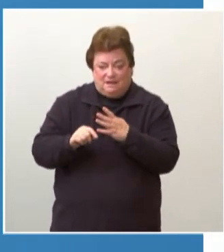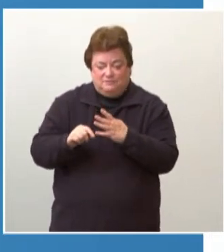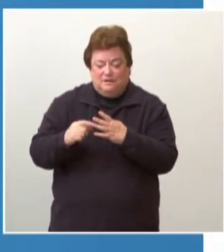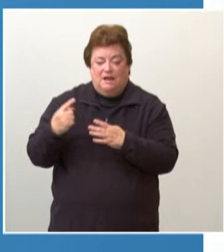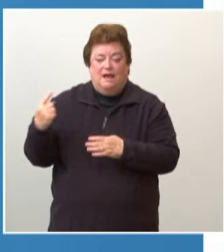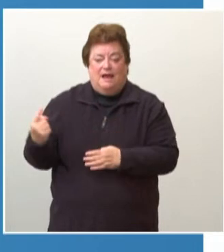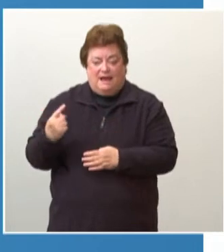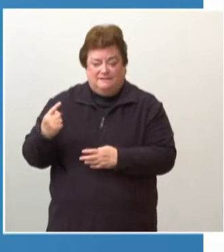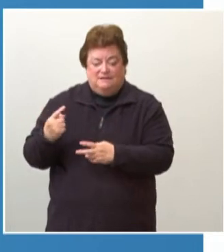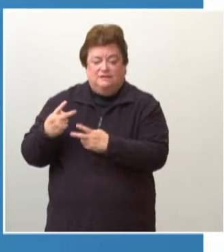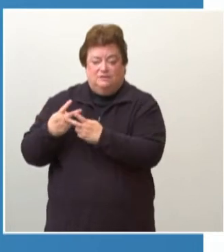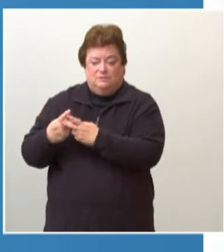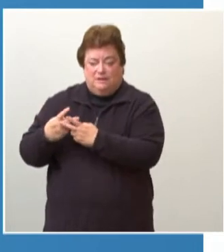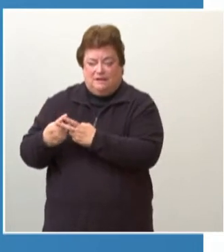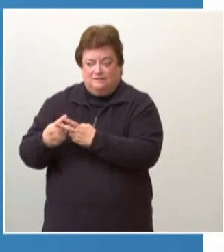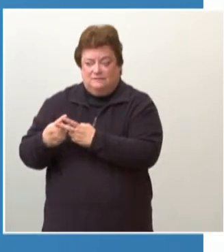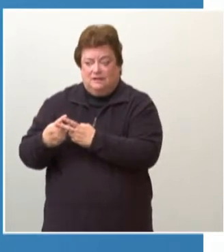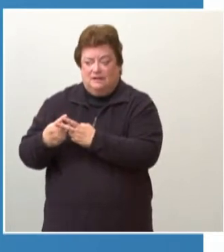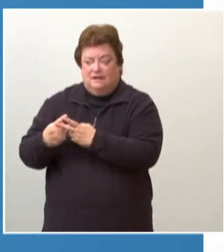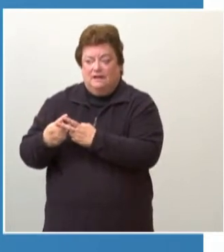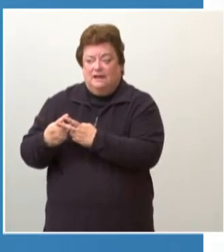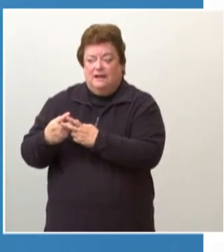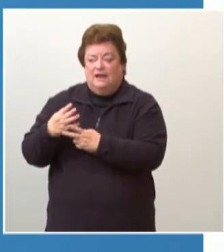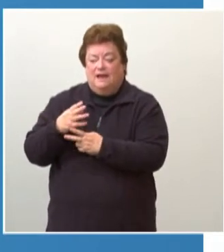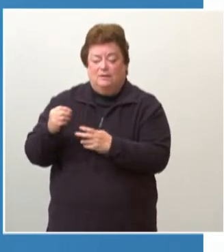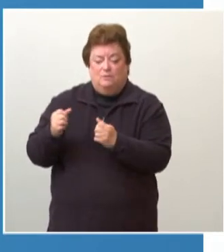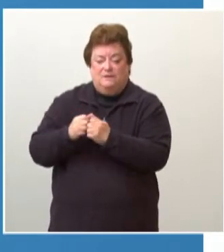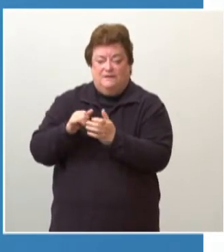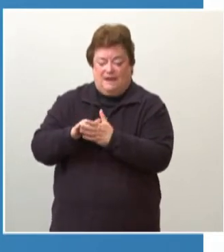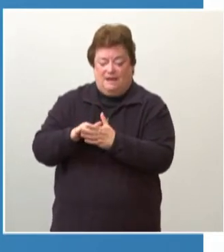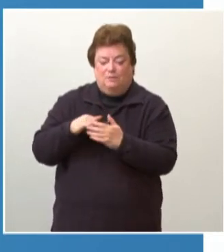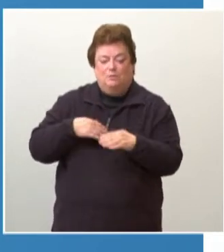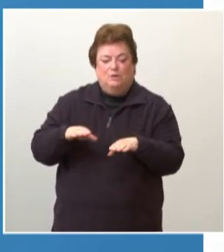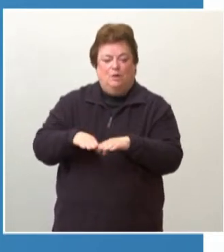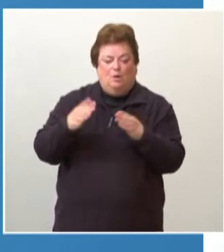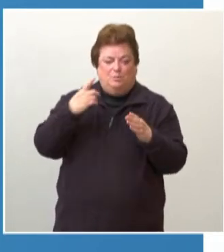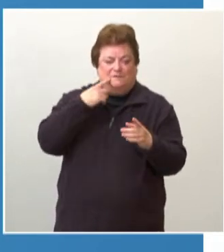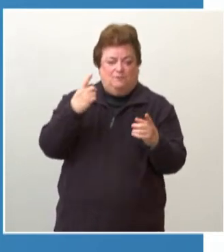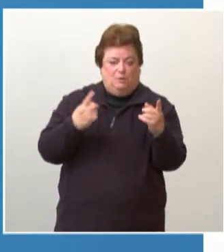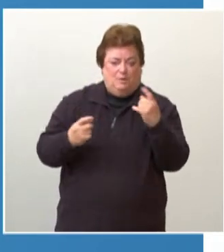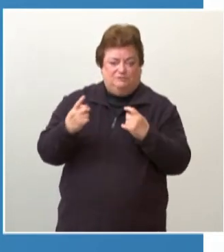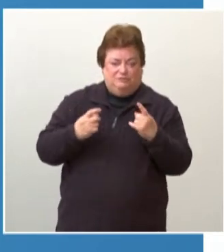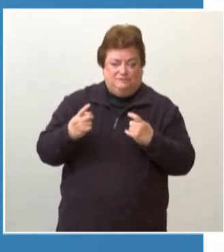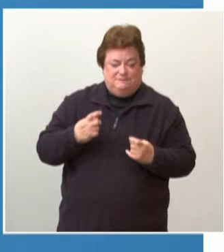and quarantine infographics. And with that, we'll take any questions.